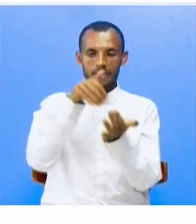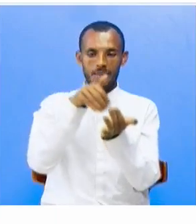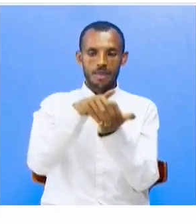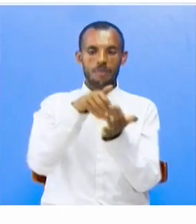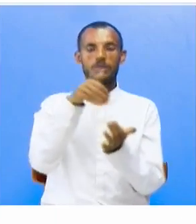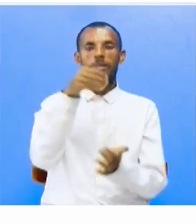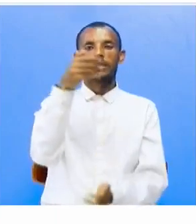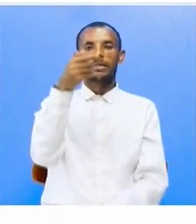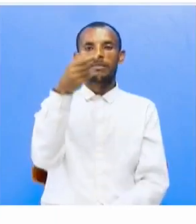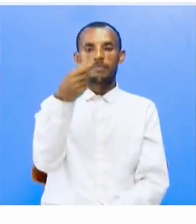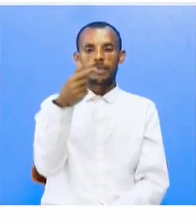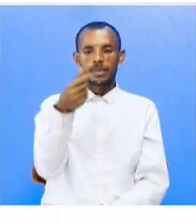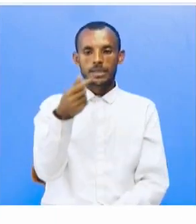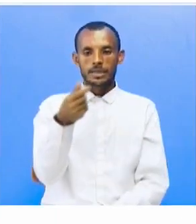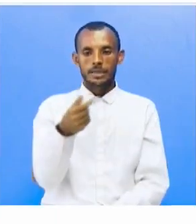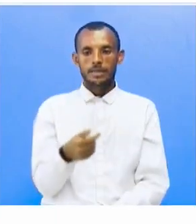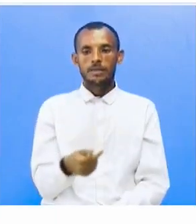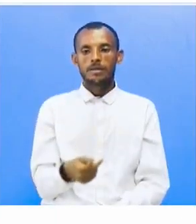is